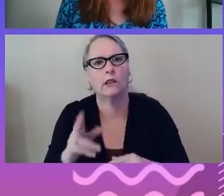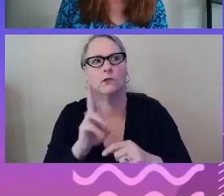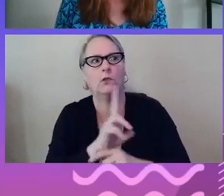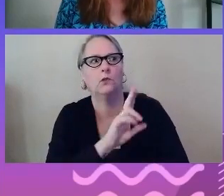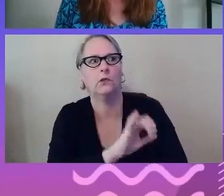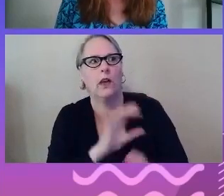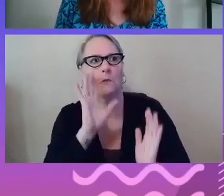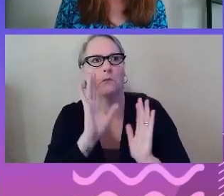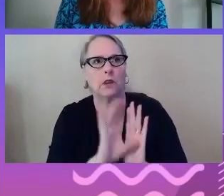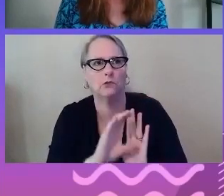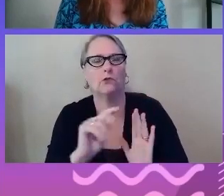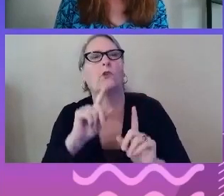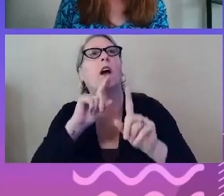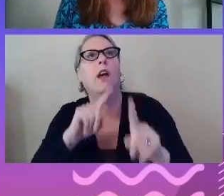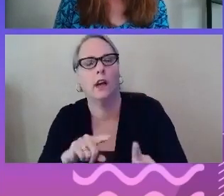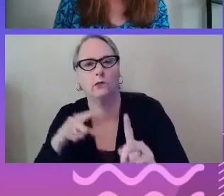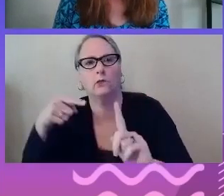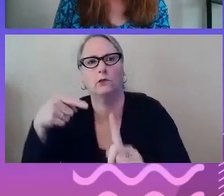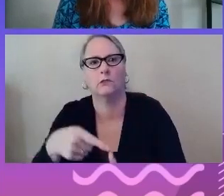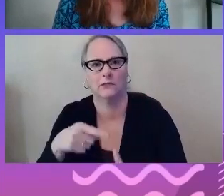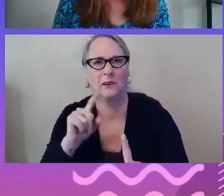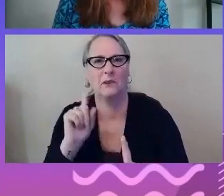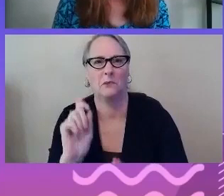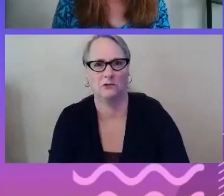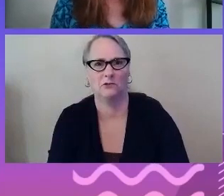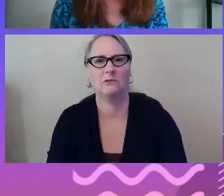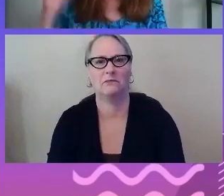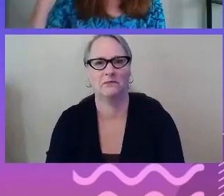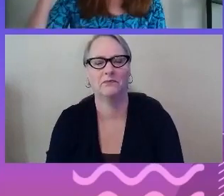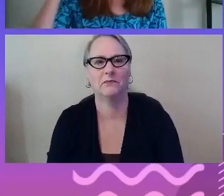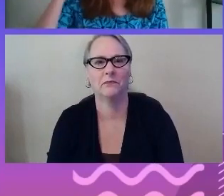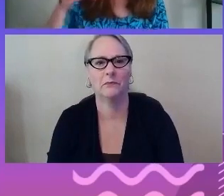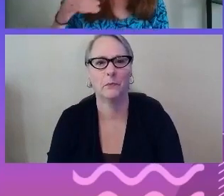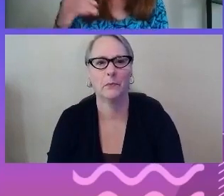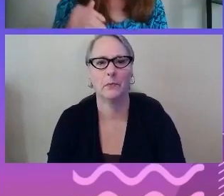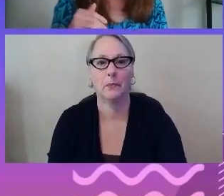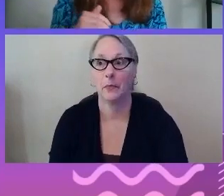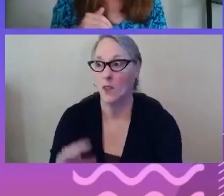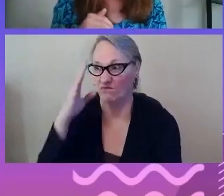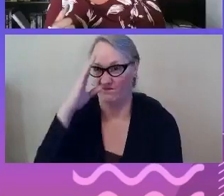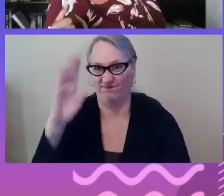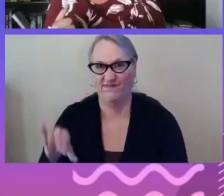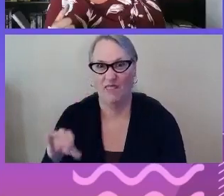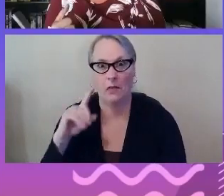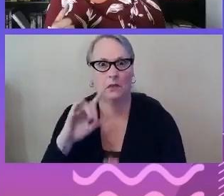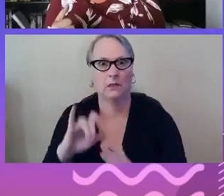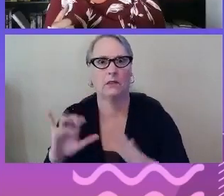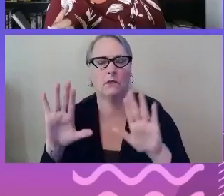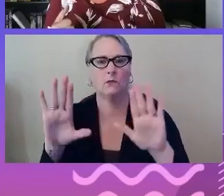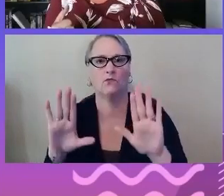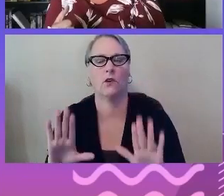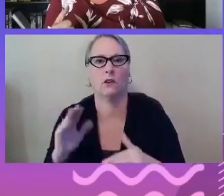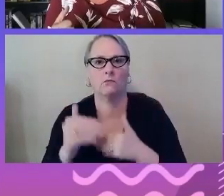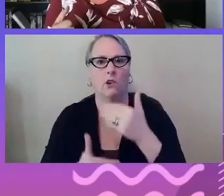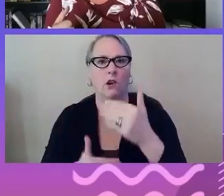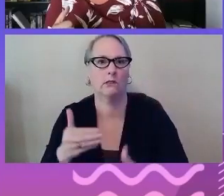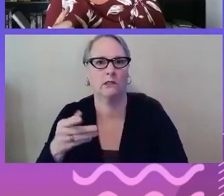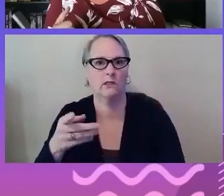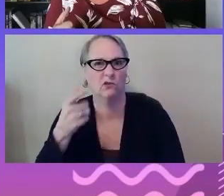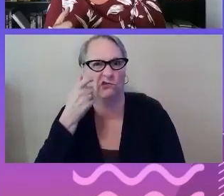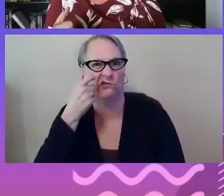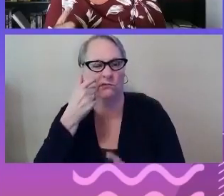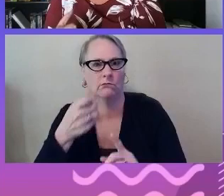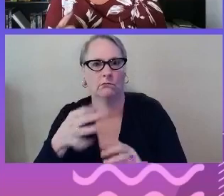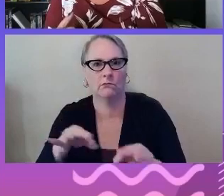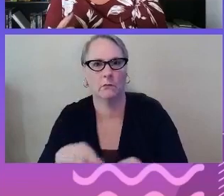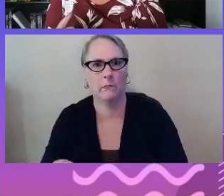the specific question. You know, I think that that's such a great process that you just described, the least to most